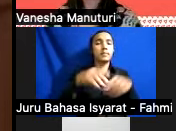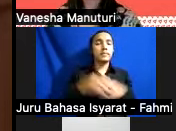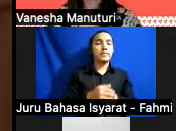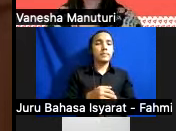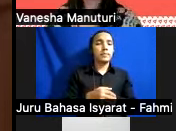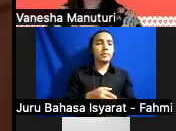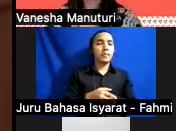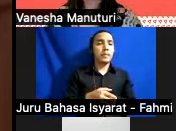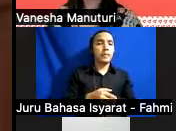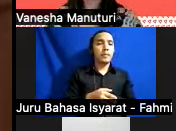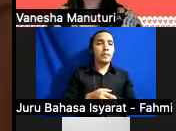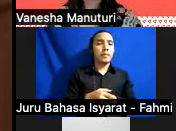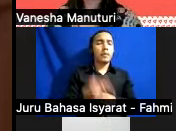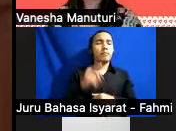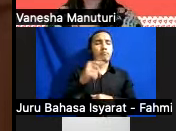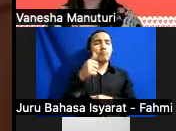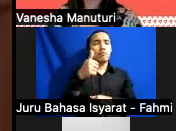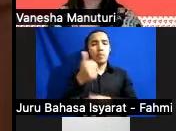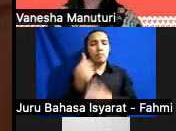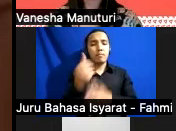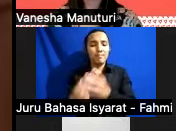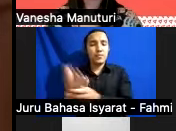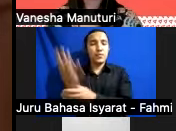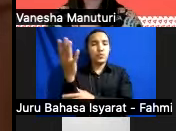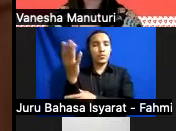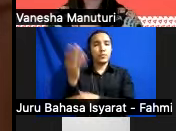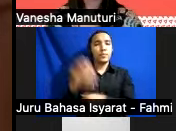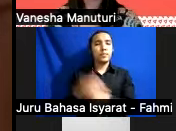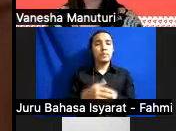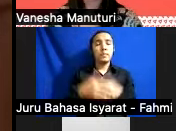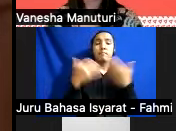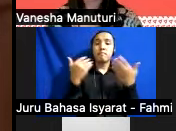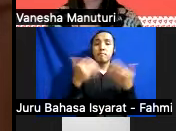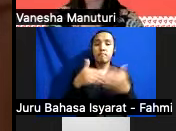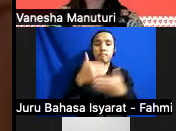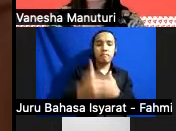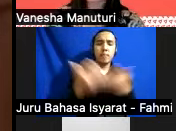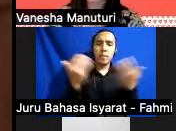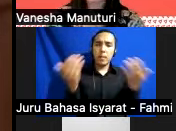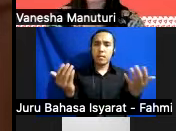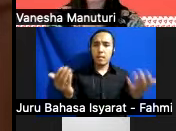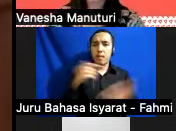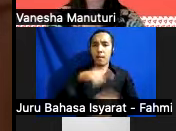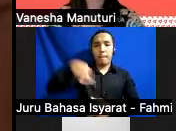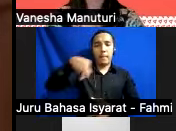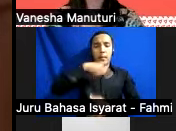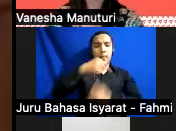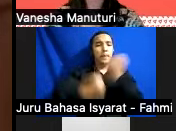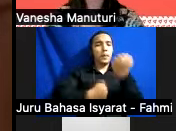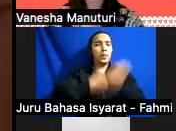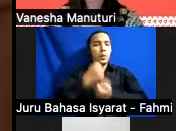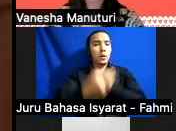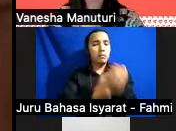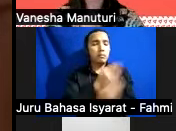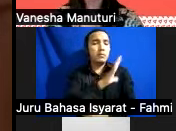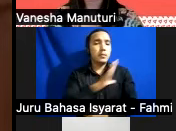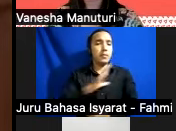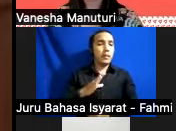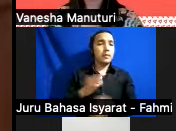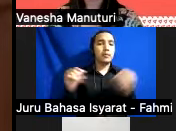that so that we can actually realize an inclusive city. So what we have done thus far,